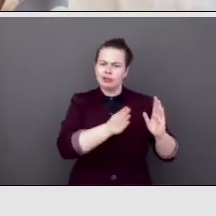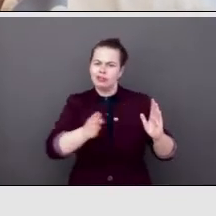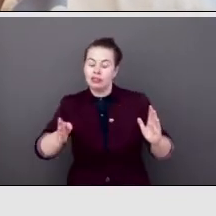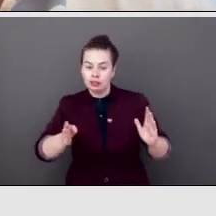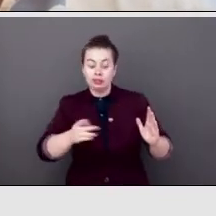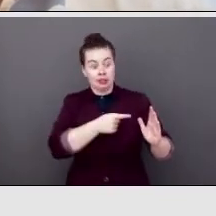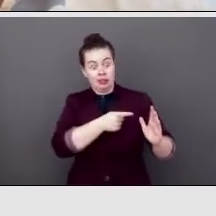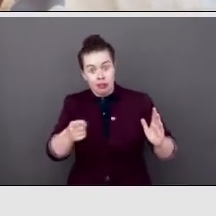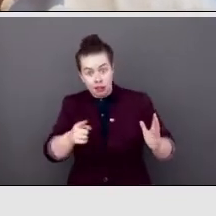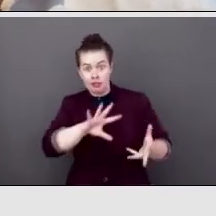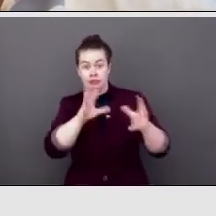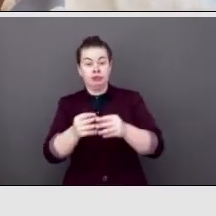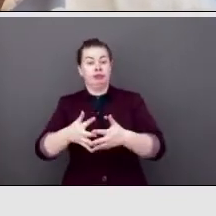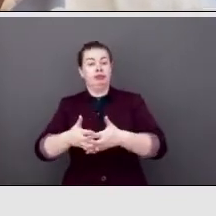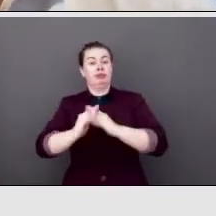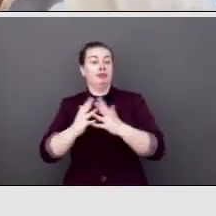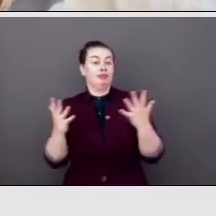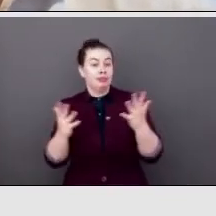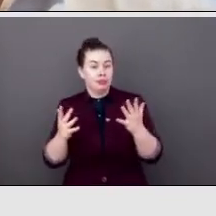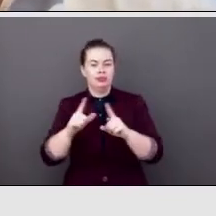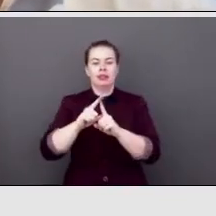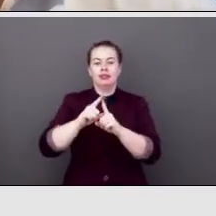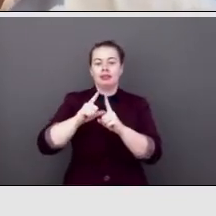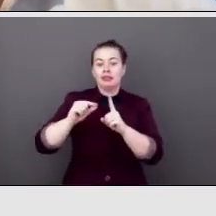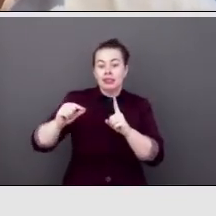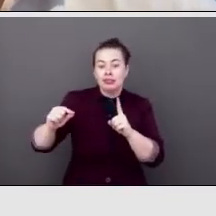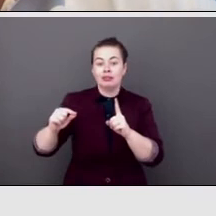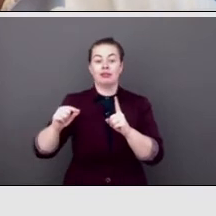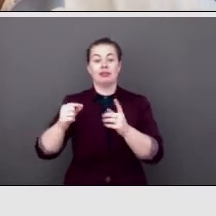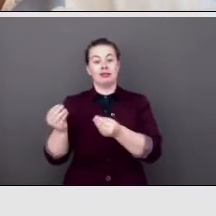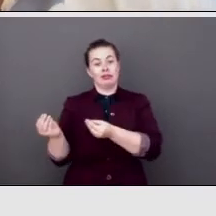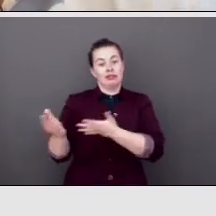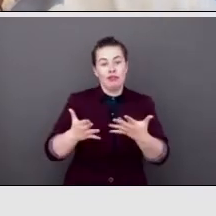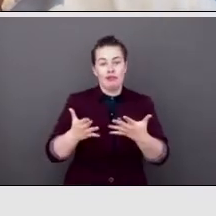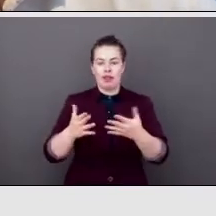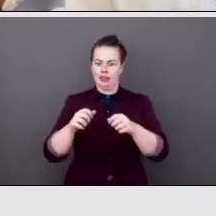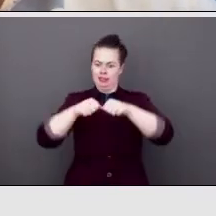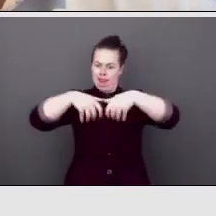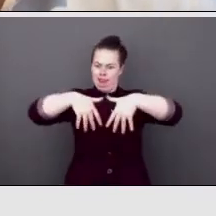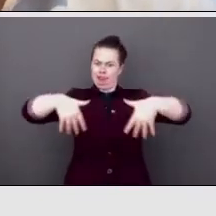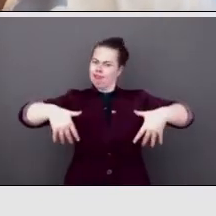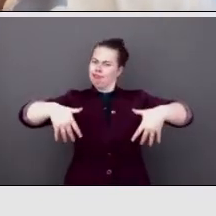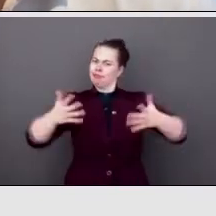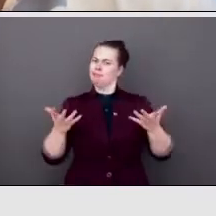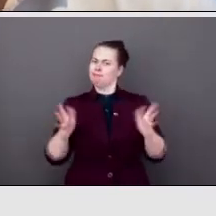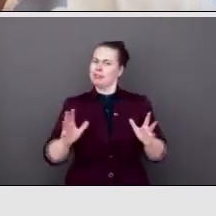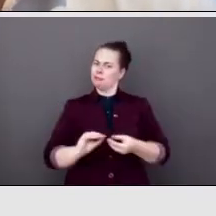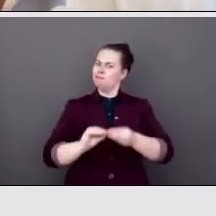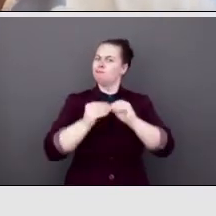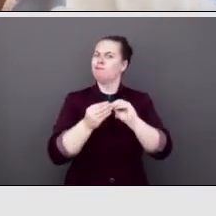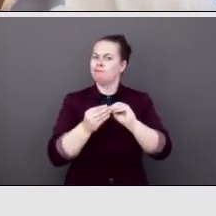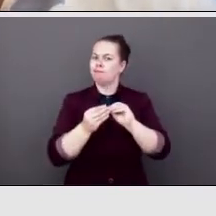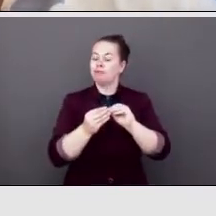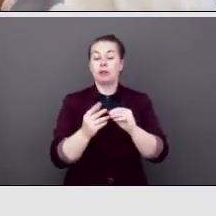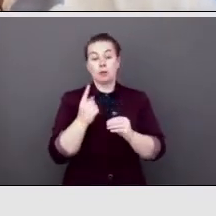set of digital service infrastructure that have been implemented at the European level. And there is an e-health DSI, one component